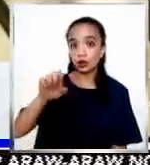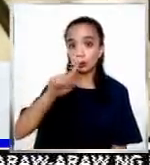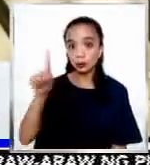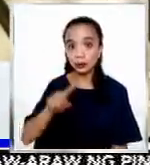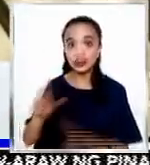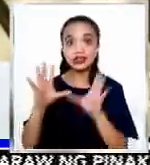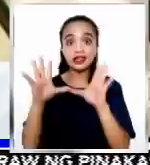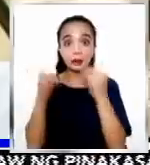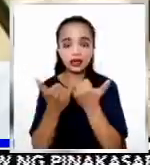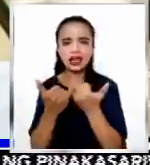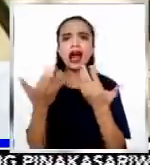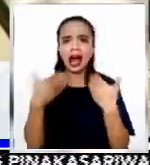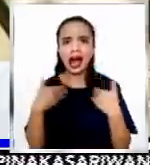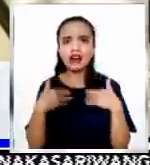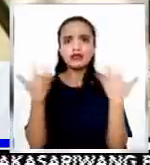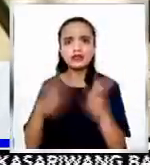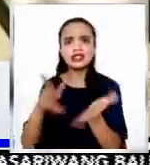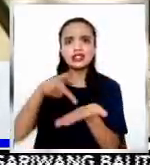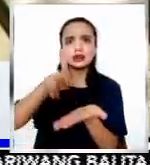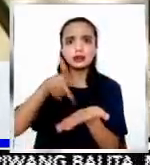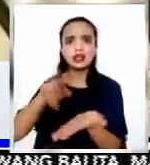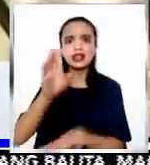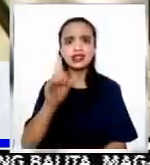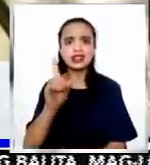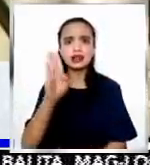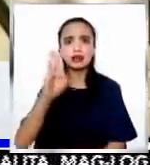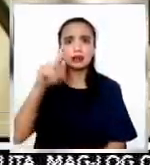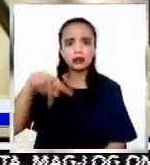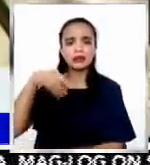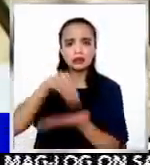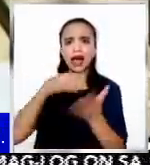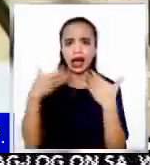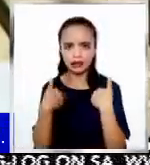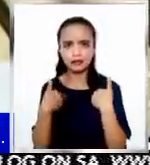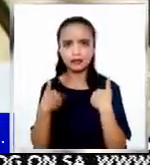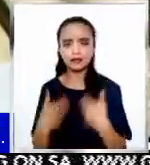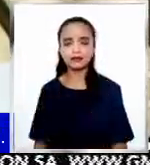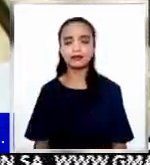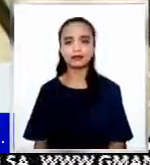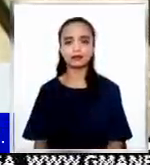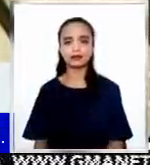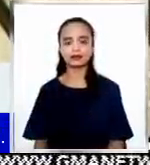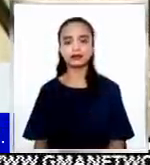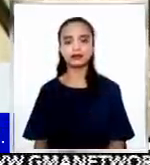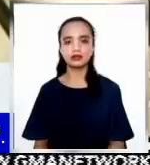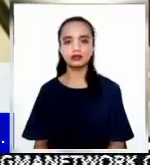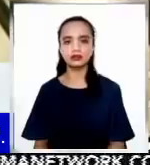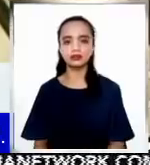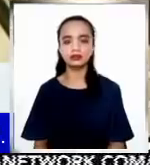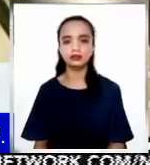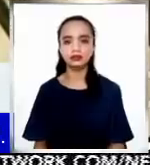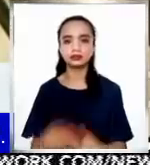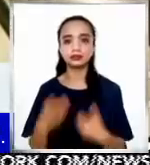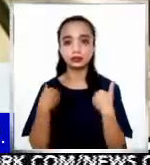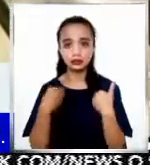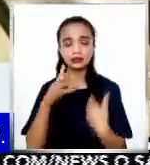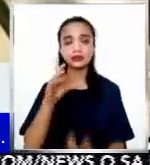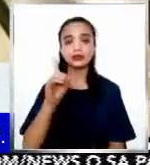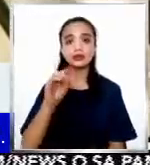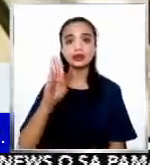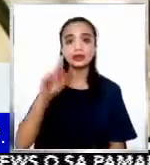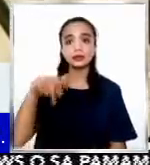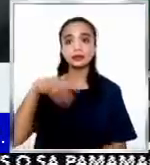nabayaran na sila sa dating DBP loans. We settled the loans with the SPV. Okay, it was a repayment to the